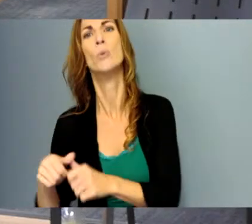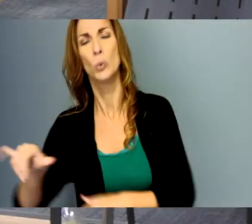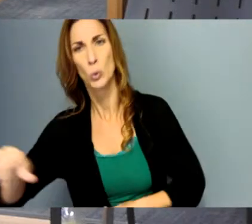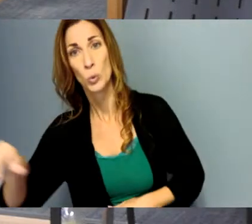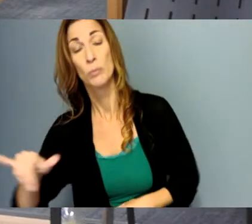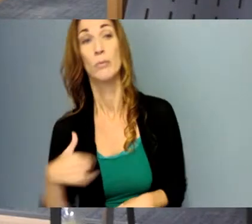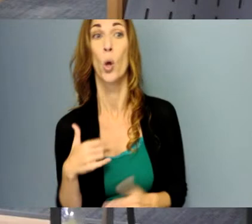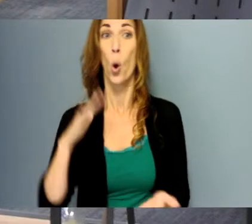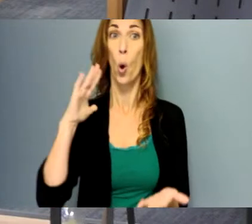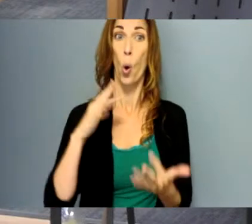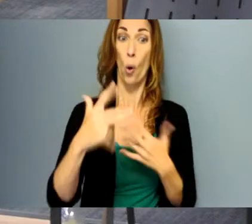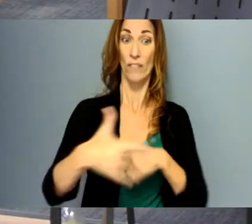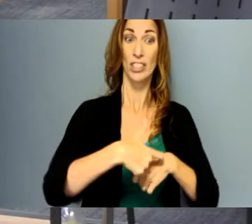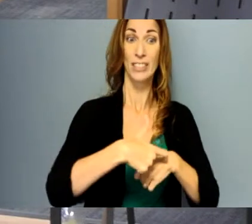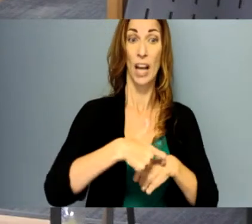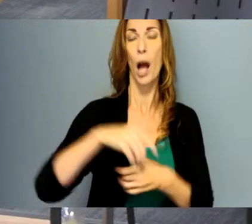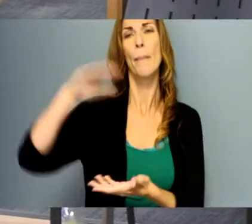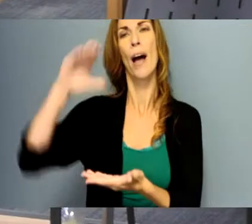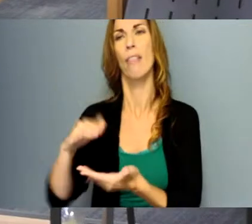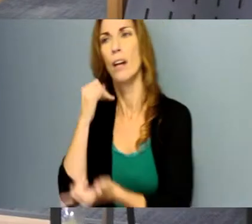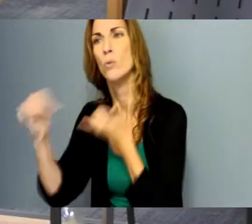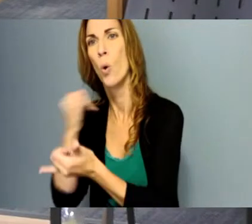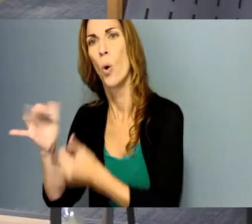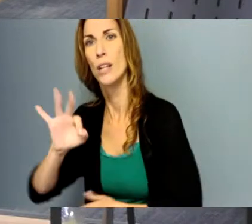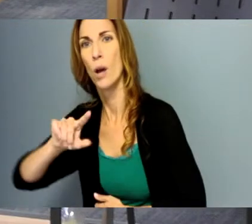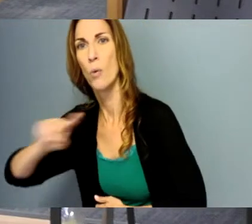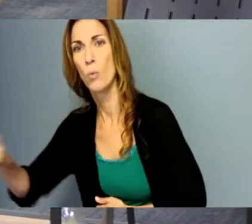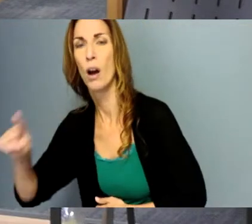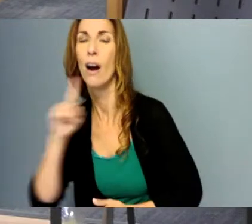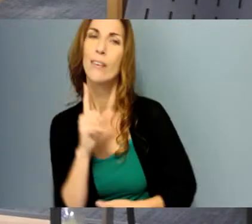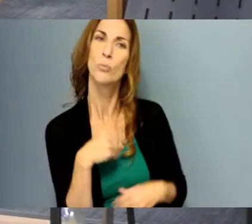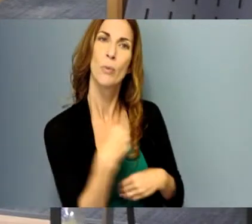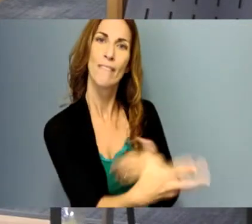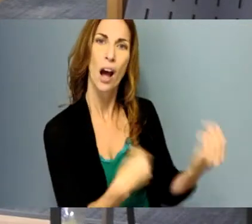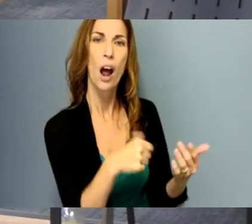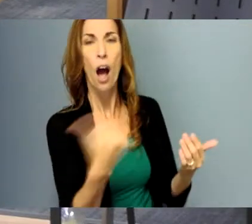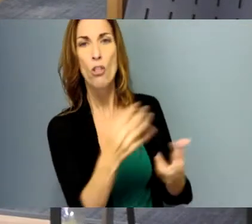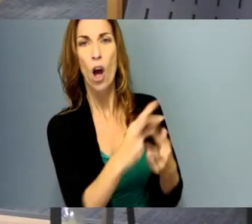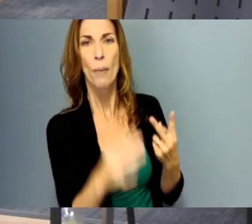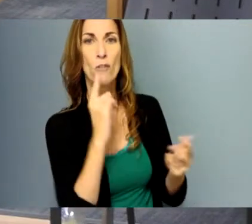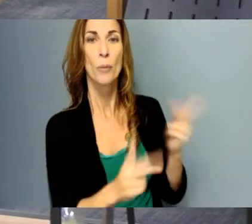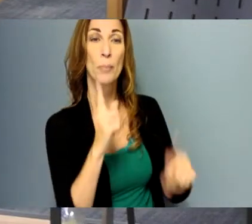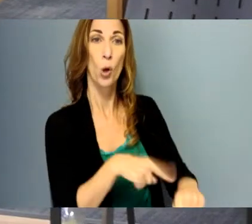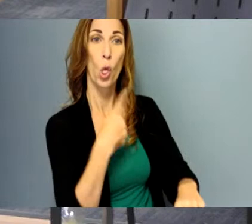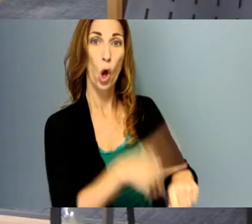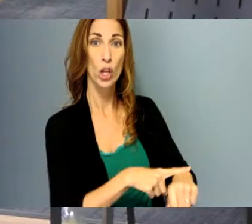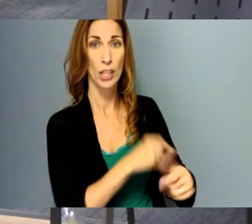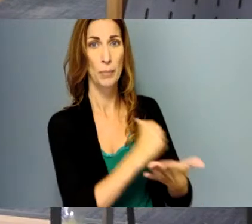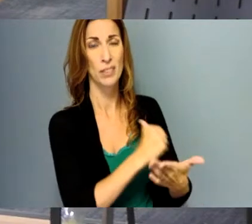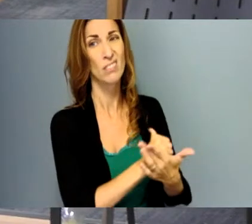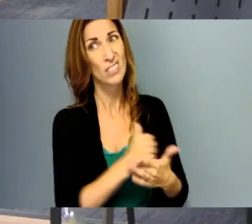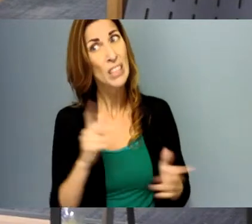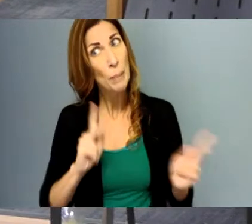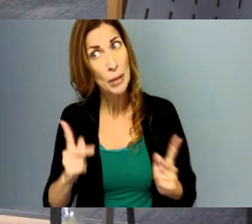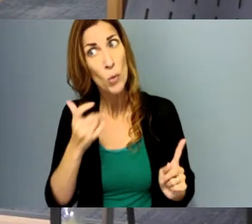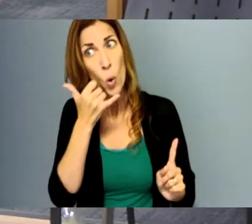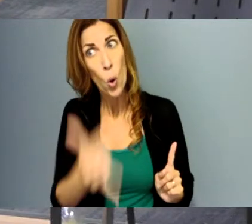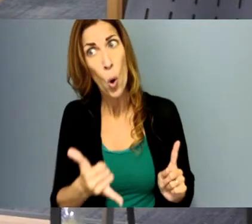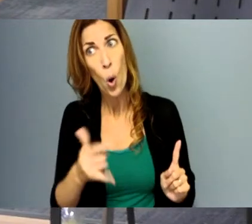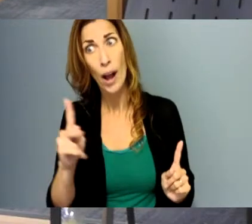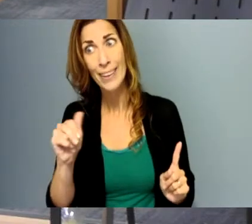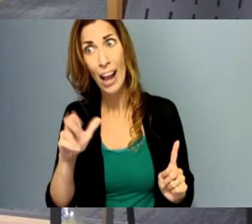911 system by providing an alternative to people who need ongoing assistance. And believe me, people contact Kara directly all of the